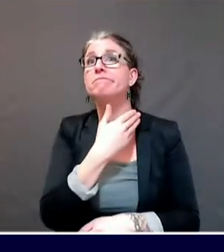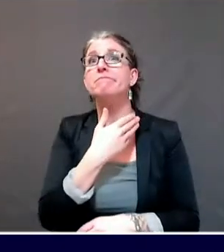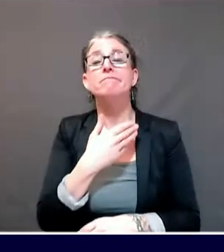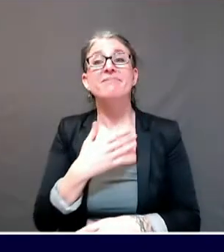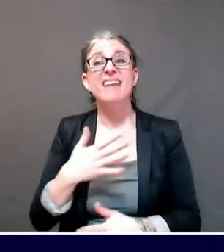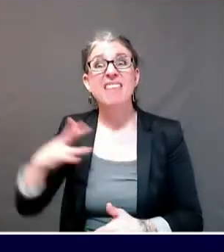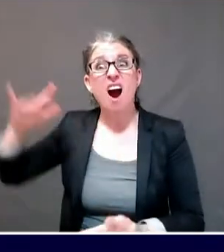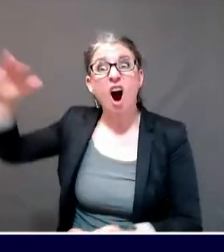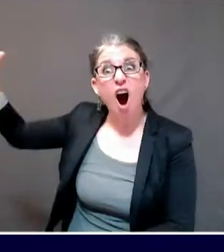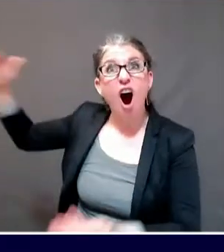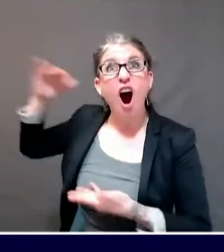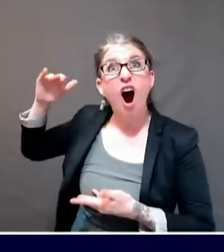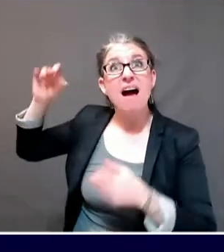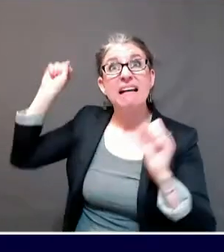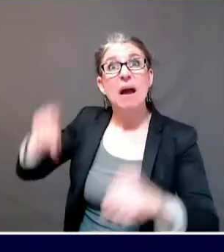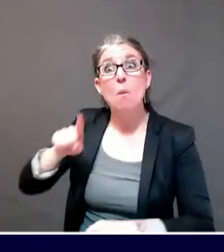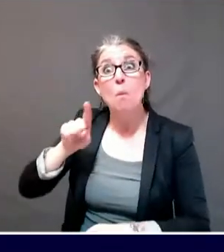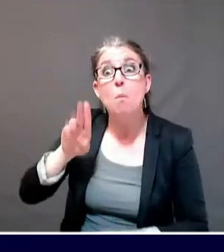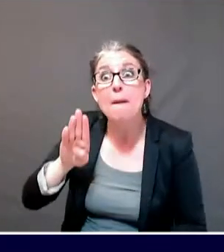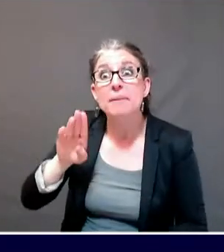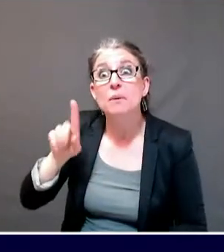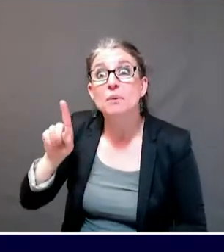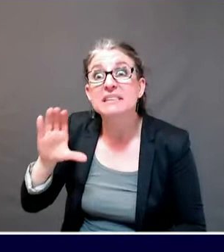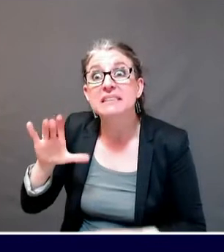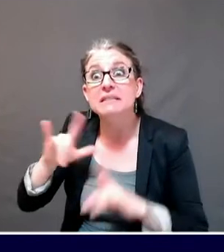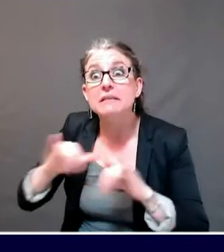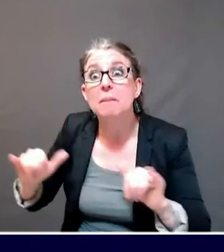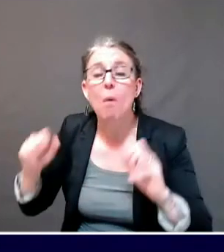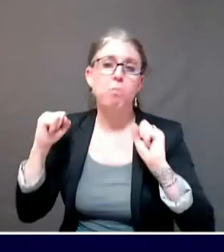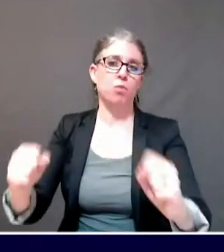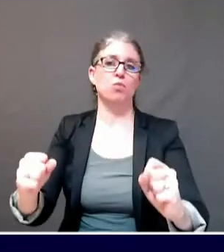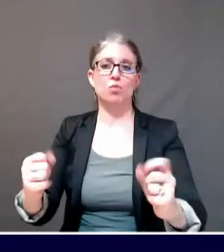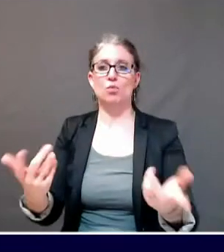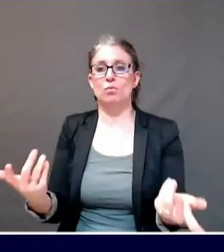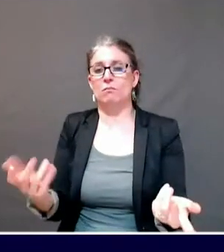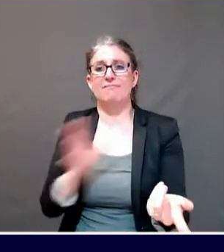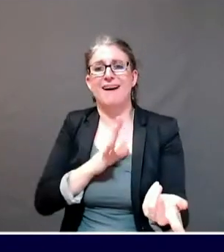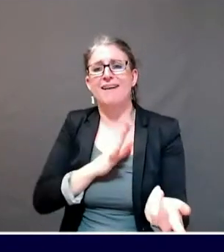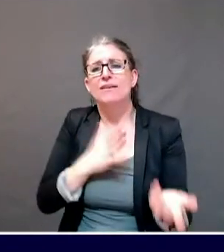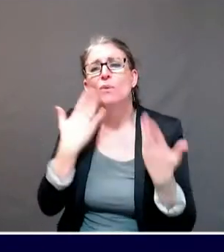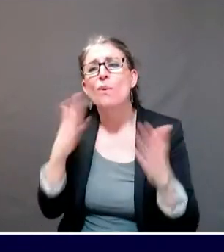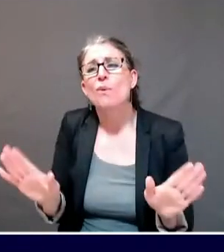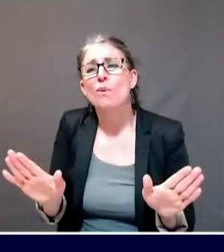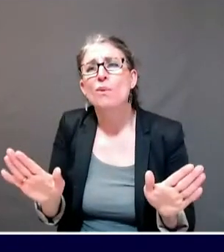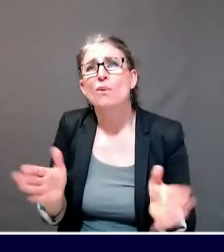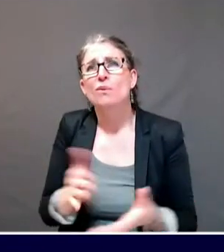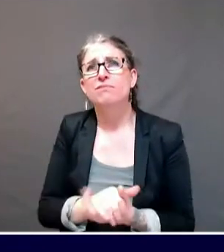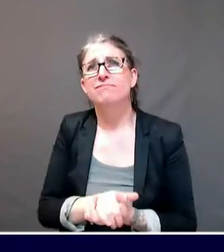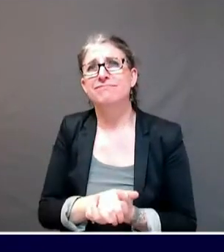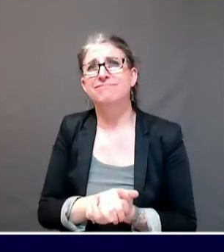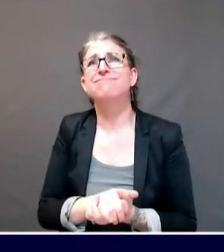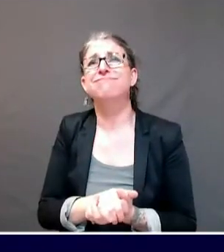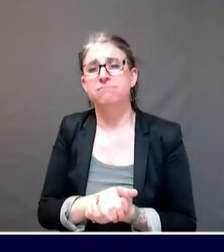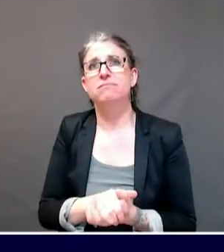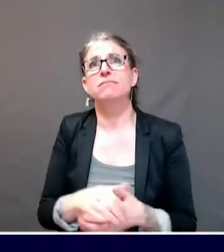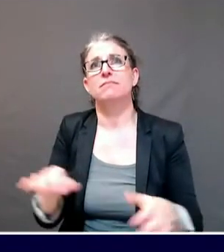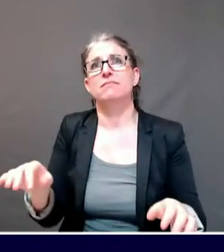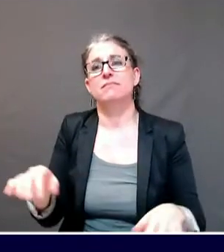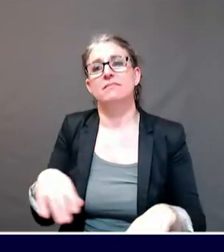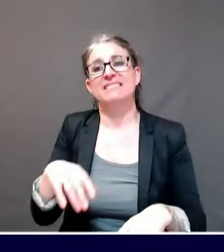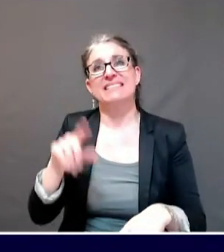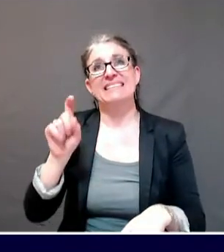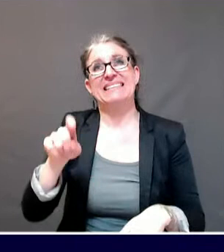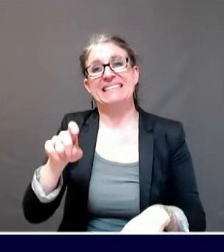is, at a minimum, 50,000 doses per week. Once we are dependably, reliably at